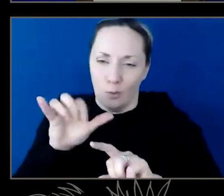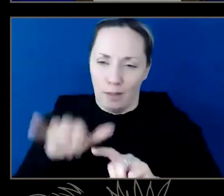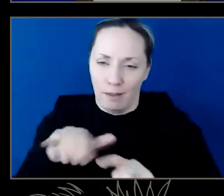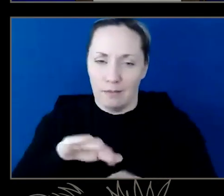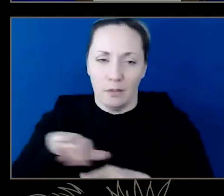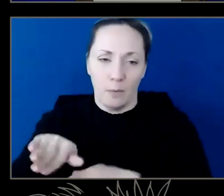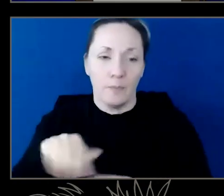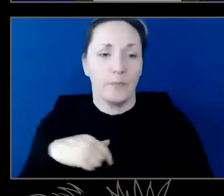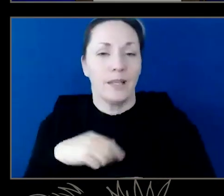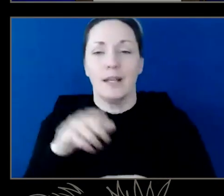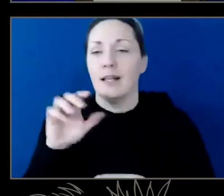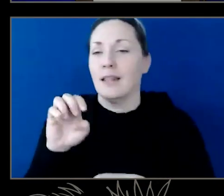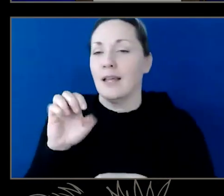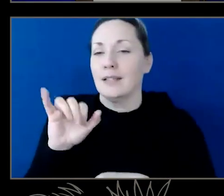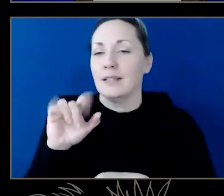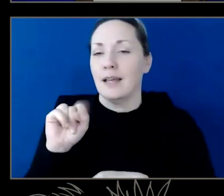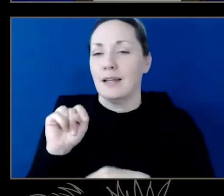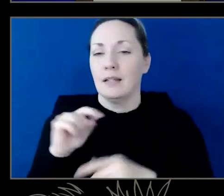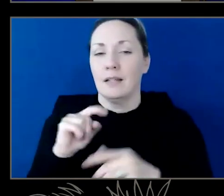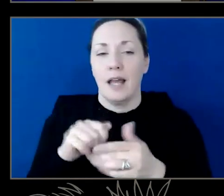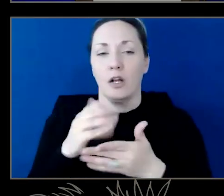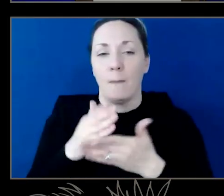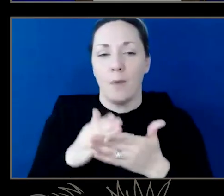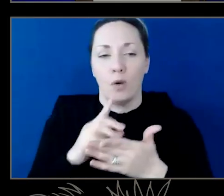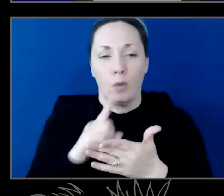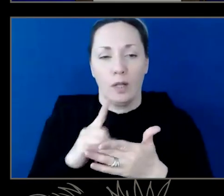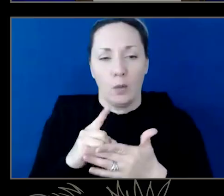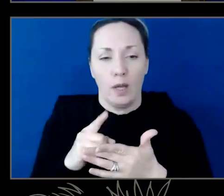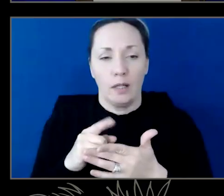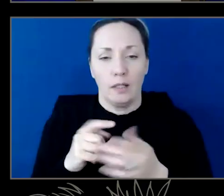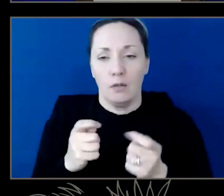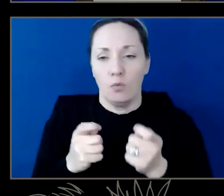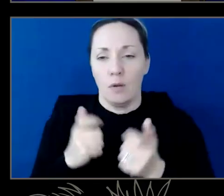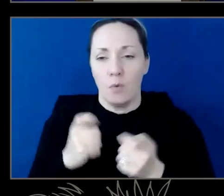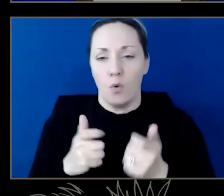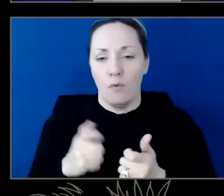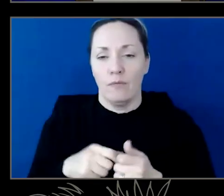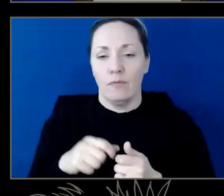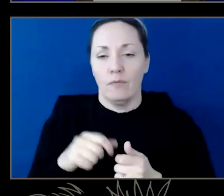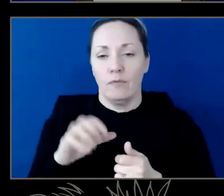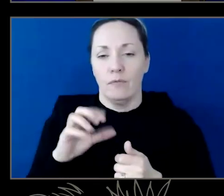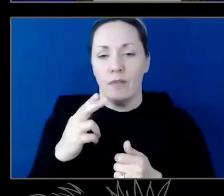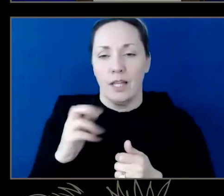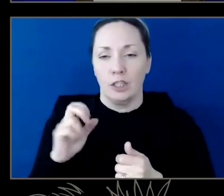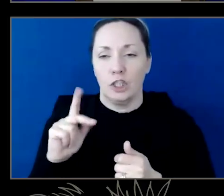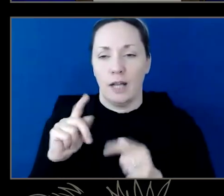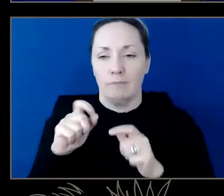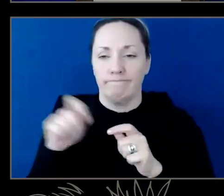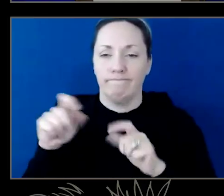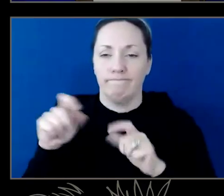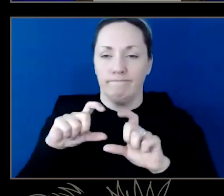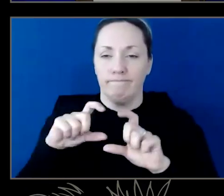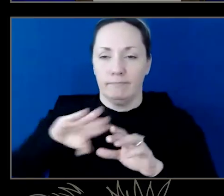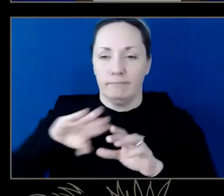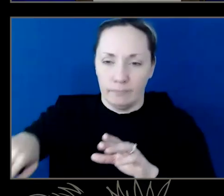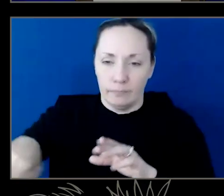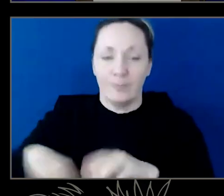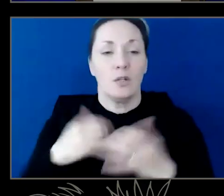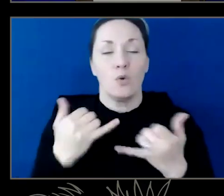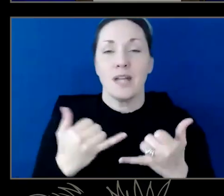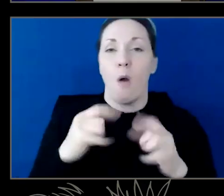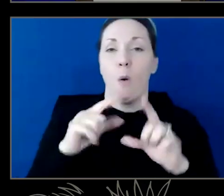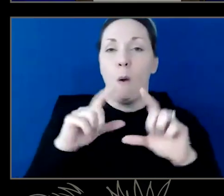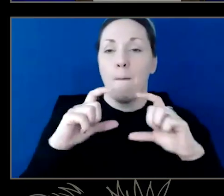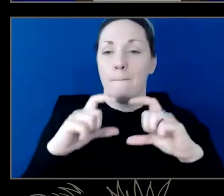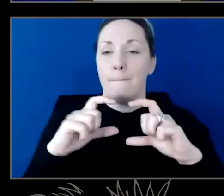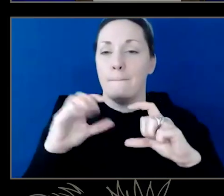So let's edit this component real quick and remove the check state. So now the box only receives the ID, so